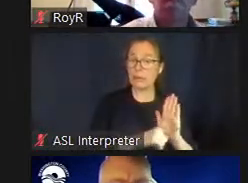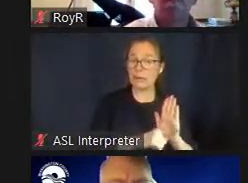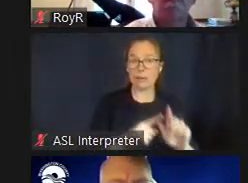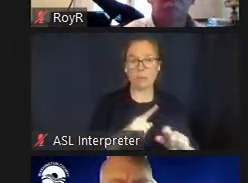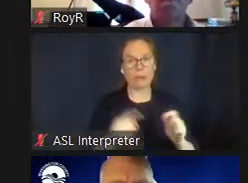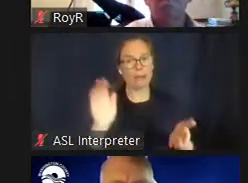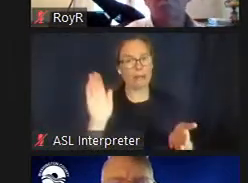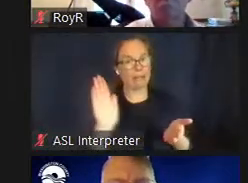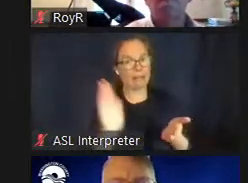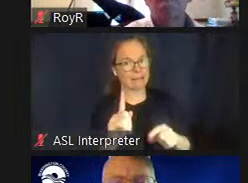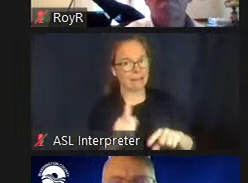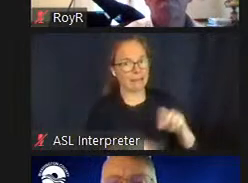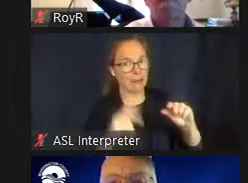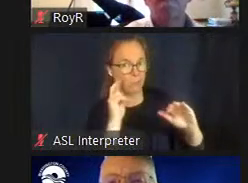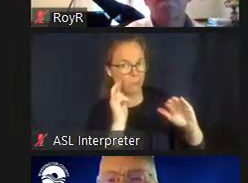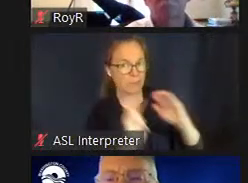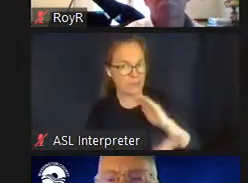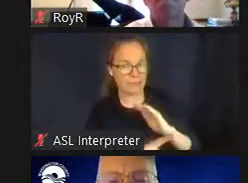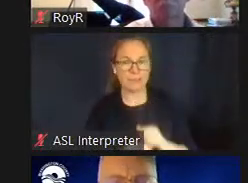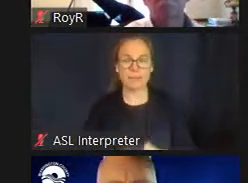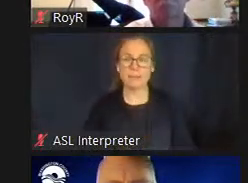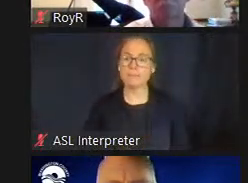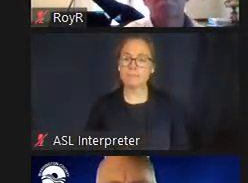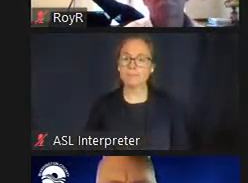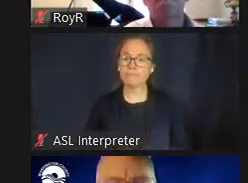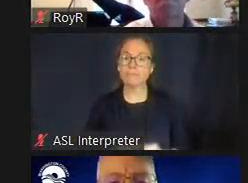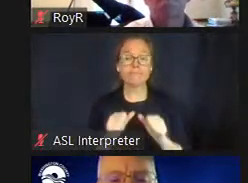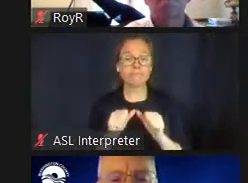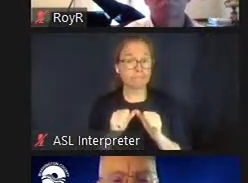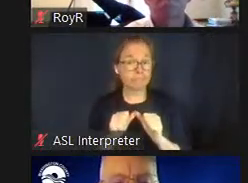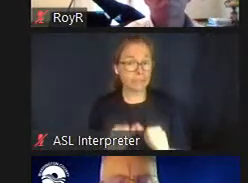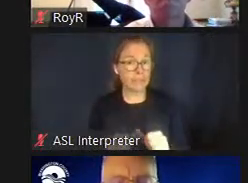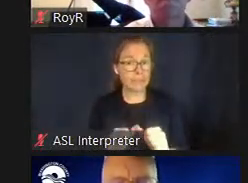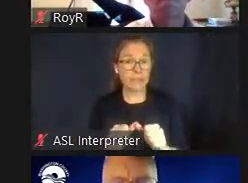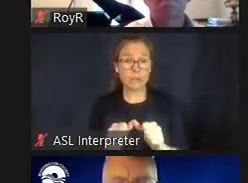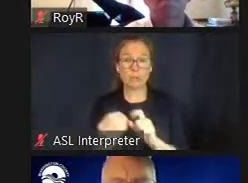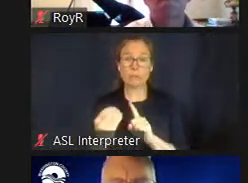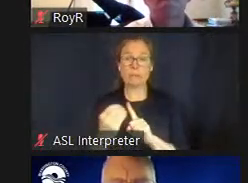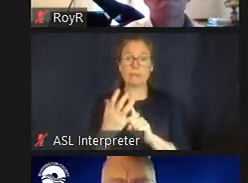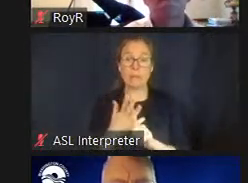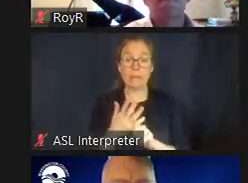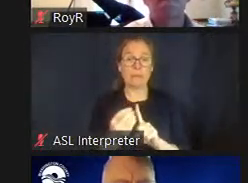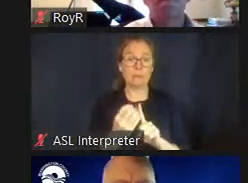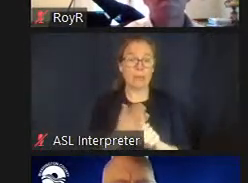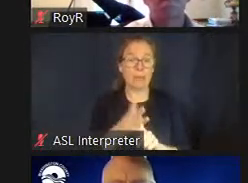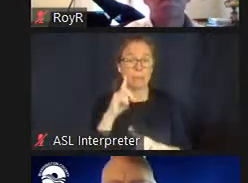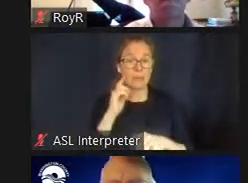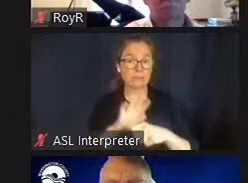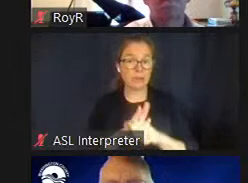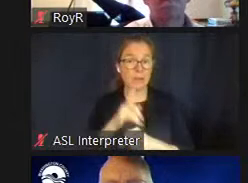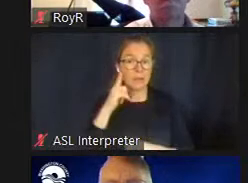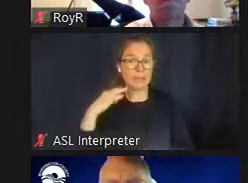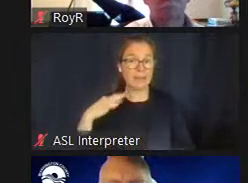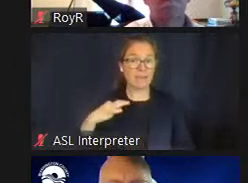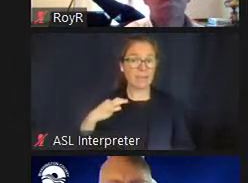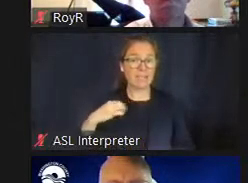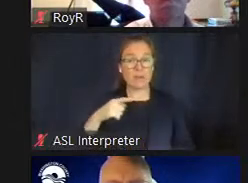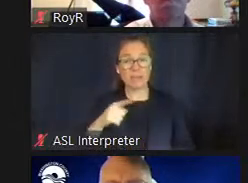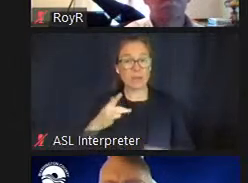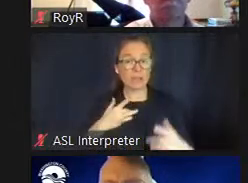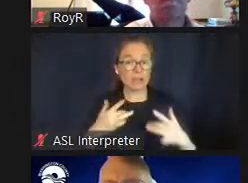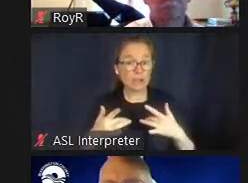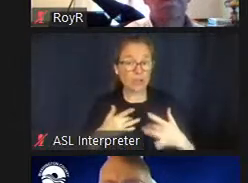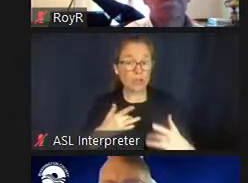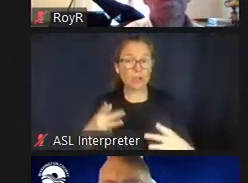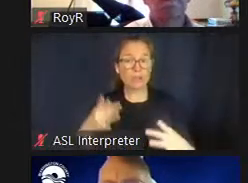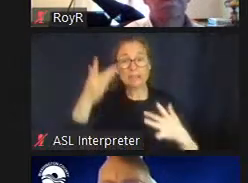thanks to your support. We continue to be impacted by the pandemic due to volunteer concerns about health,